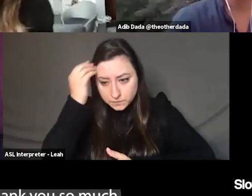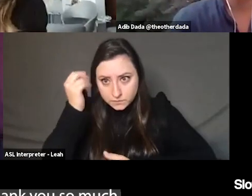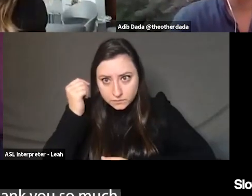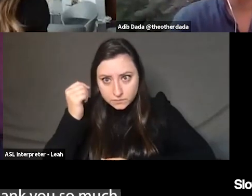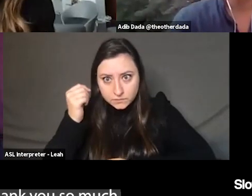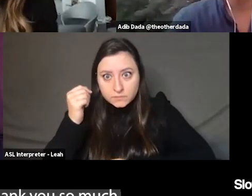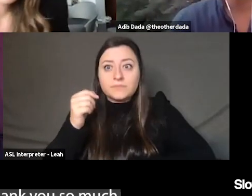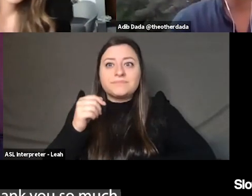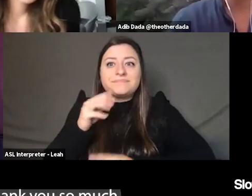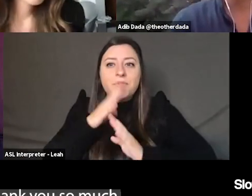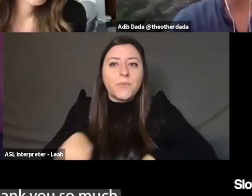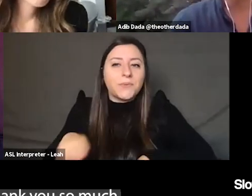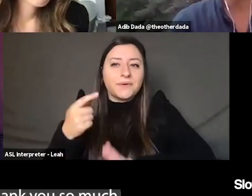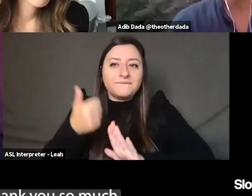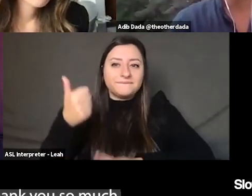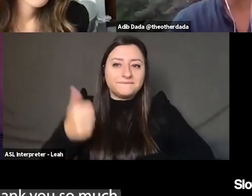You're muted.